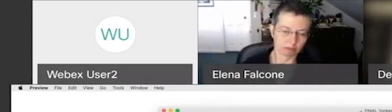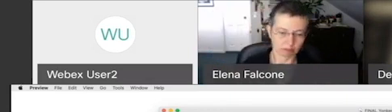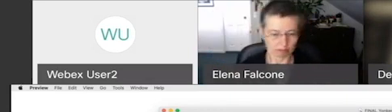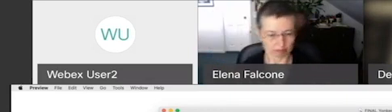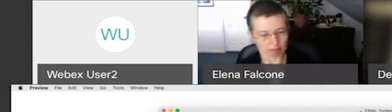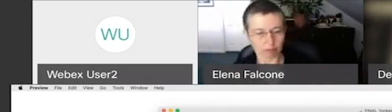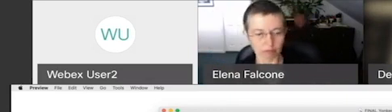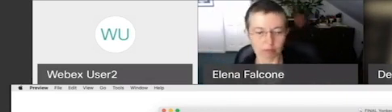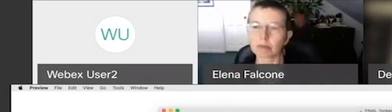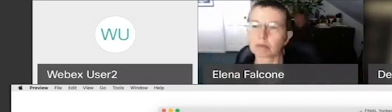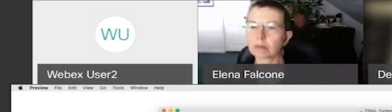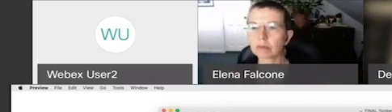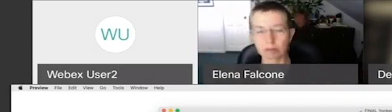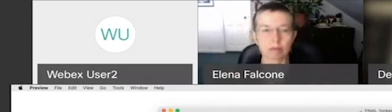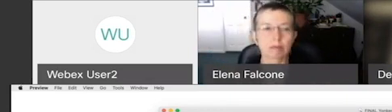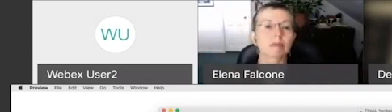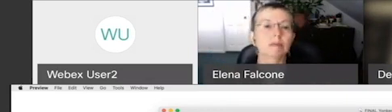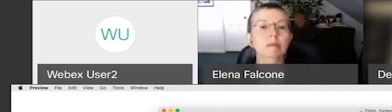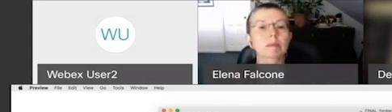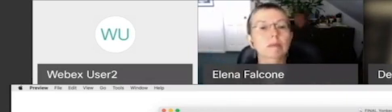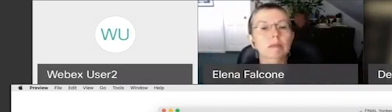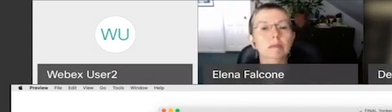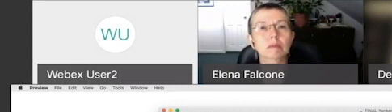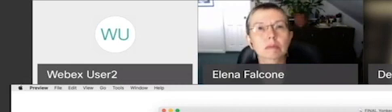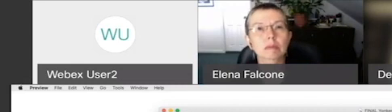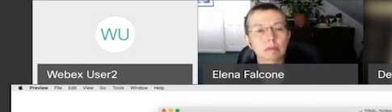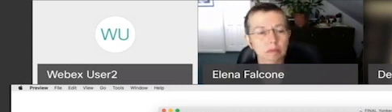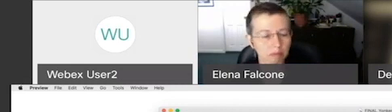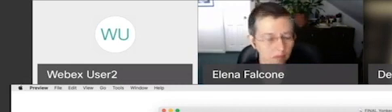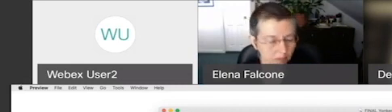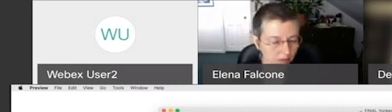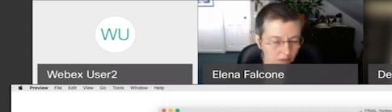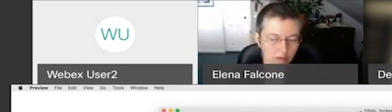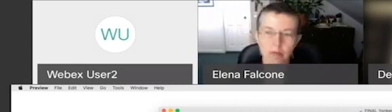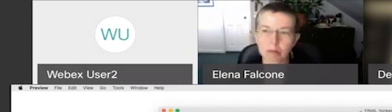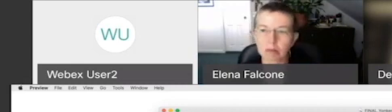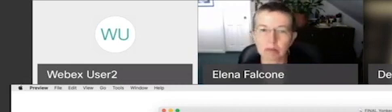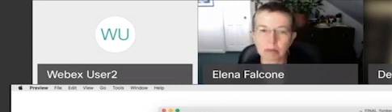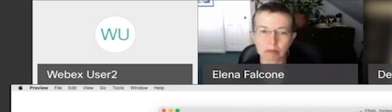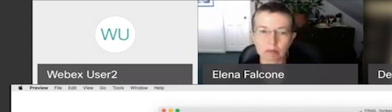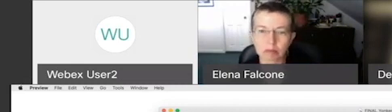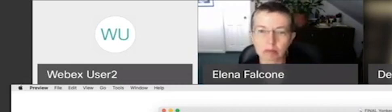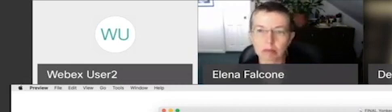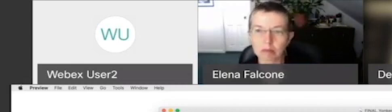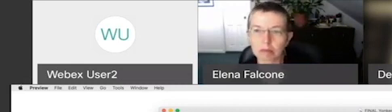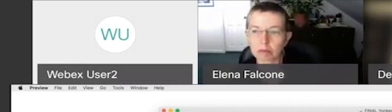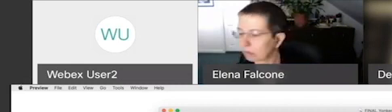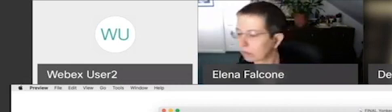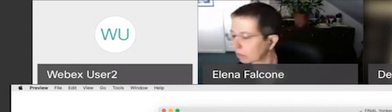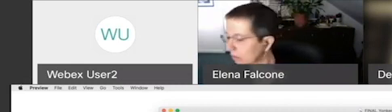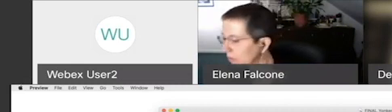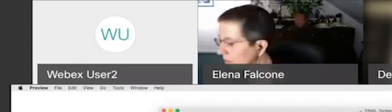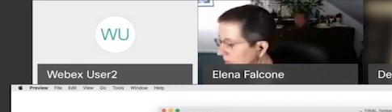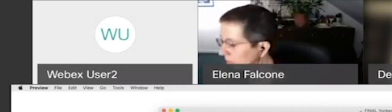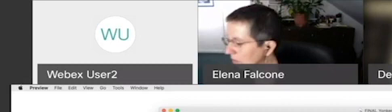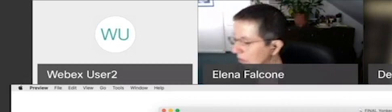for myself. The power of attorney can be incredibly broad and have a broad range of powers or